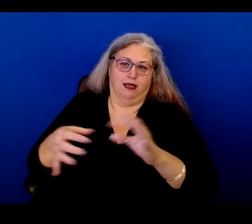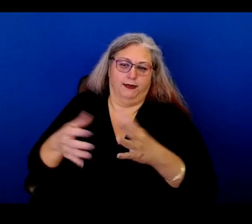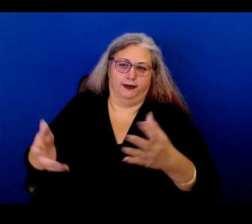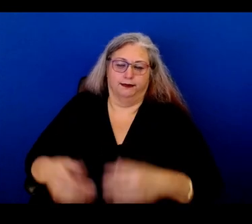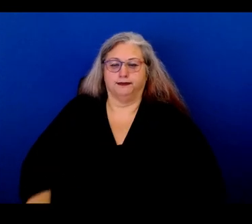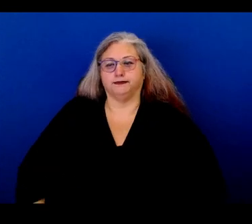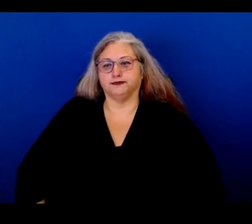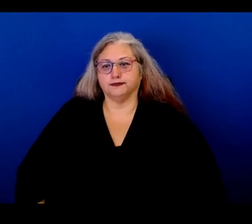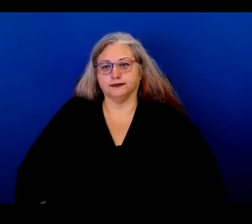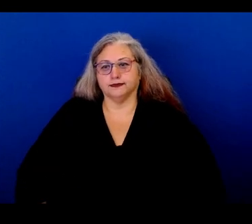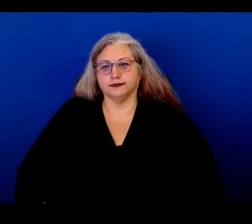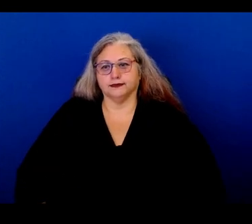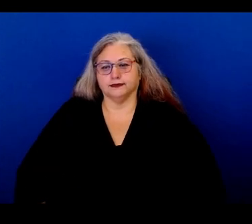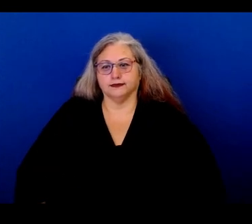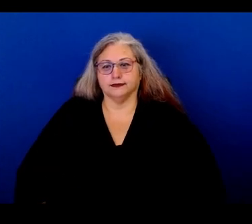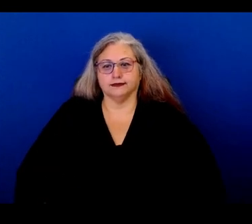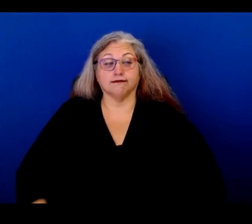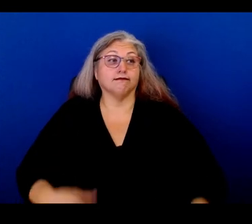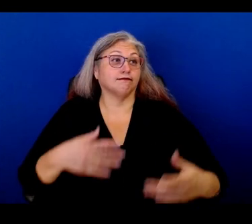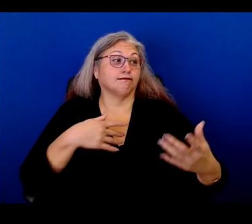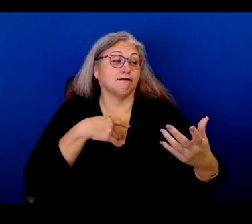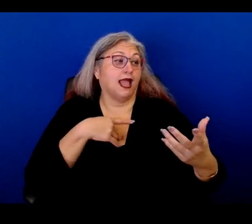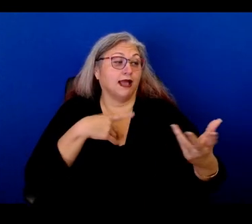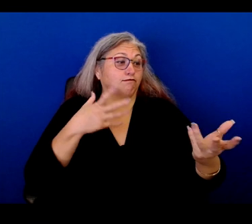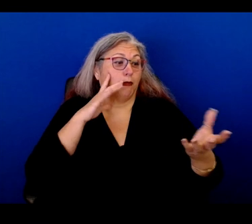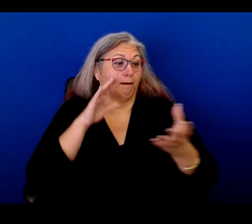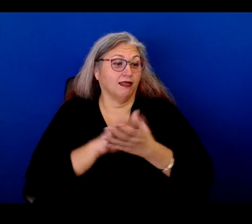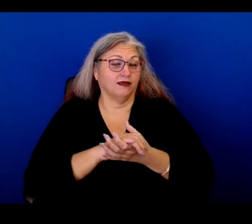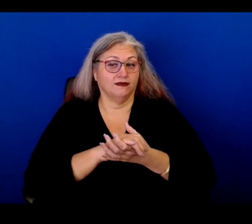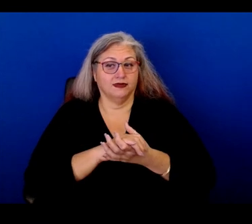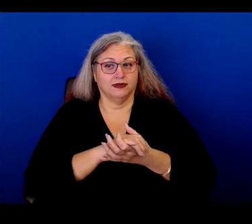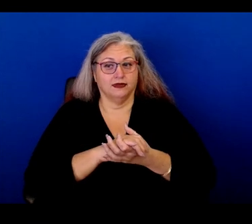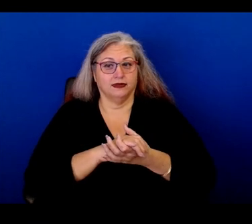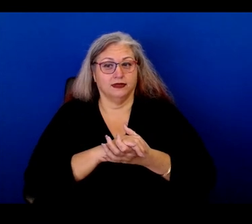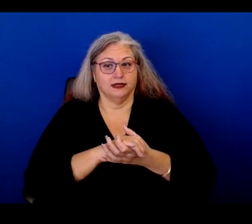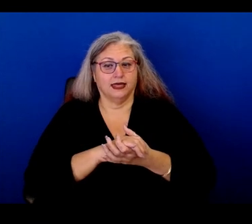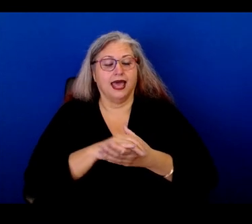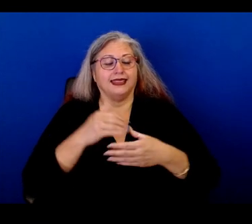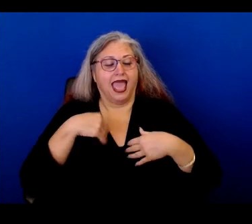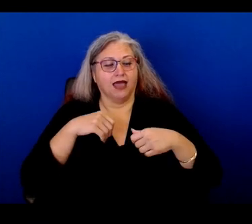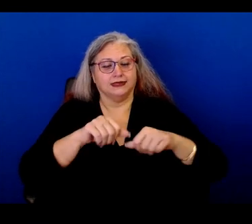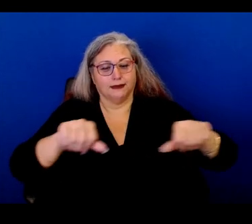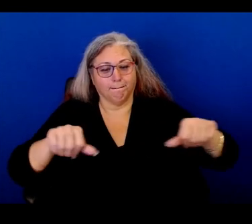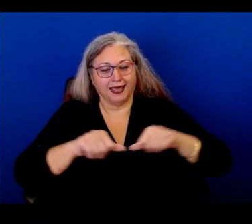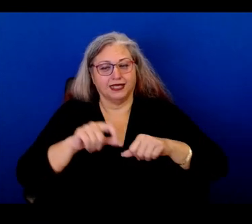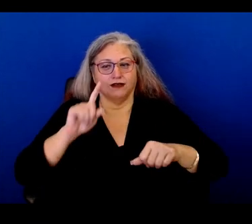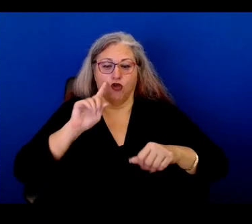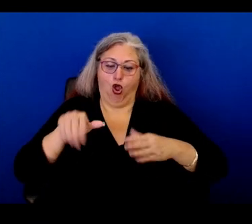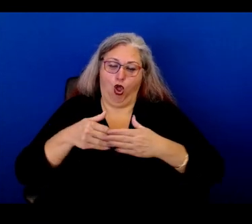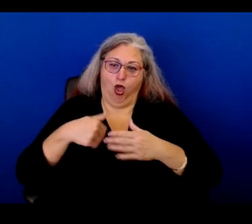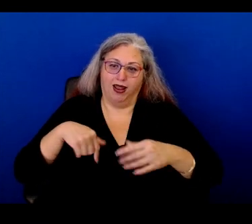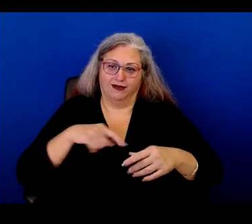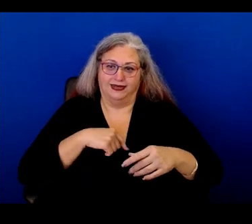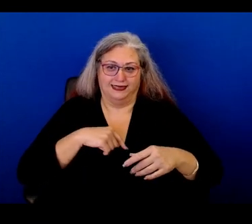Well, I just believe that there is space for all of us in this